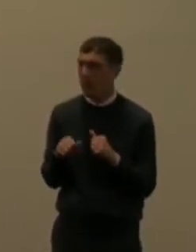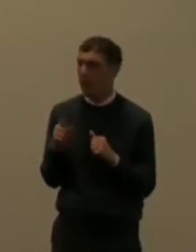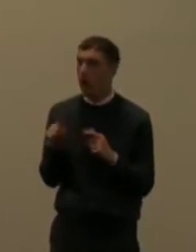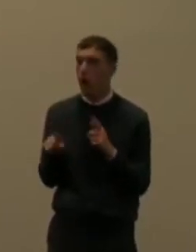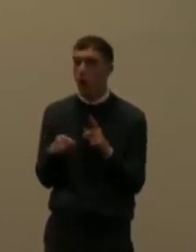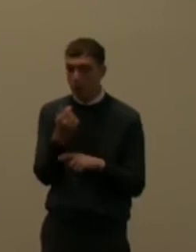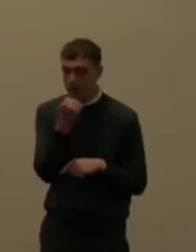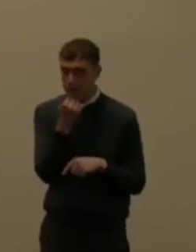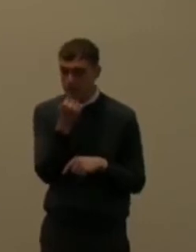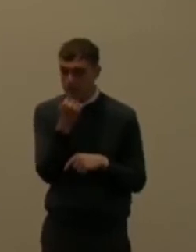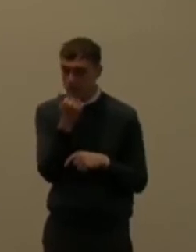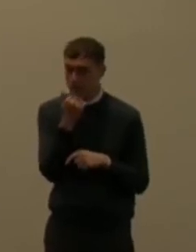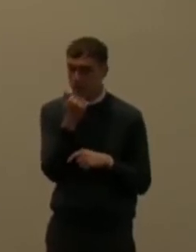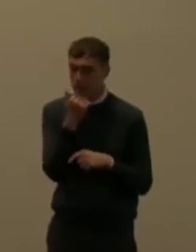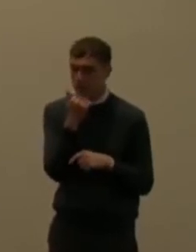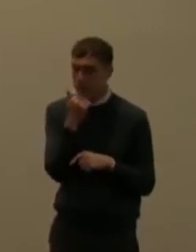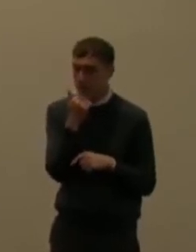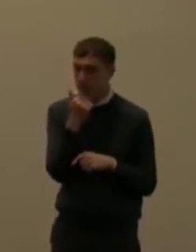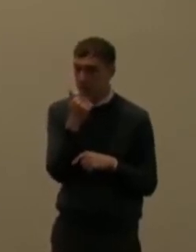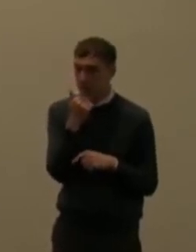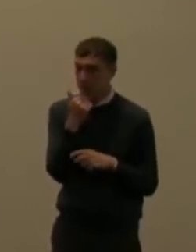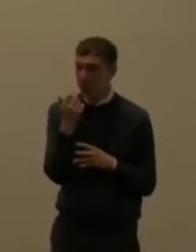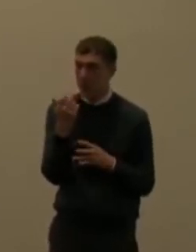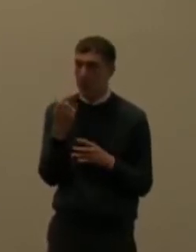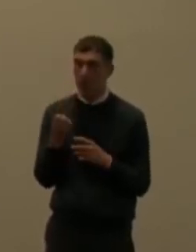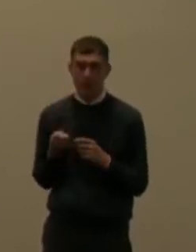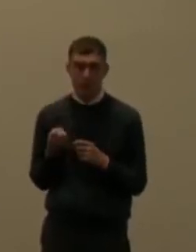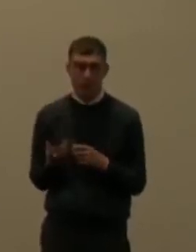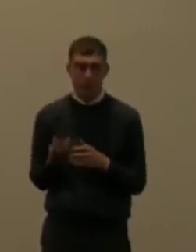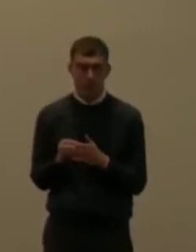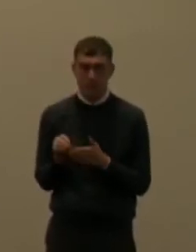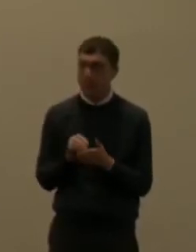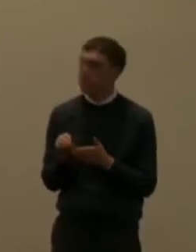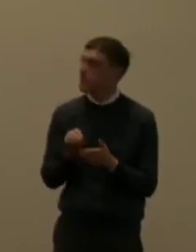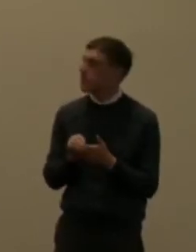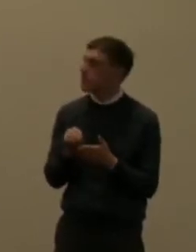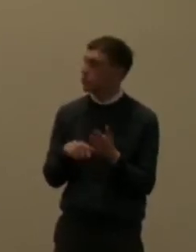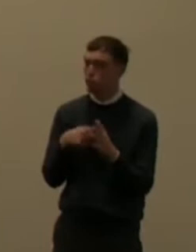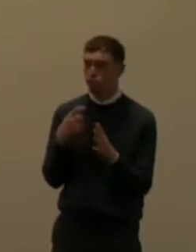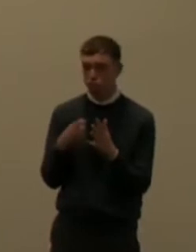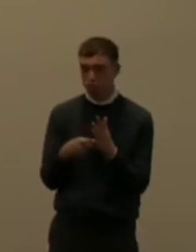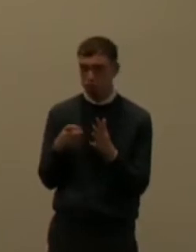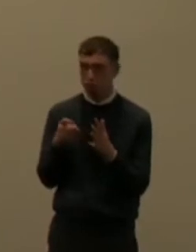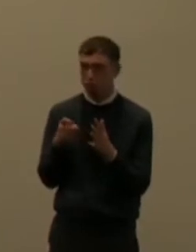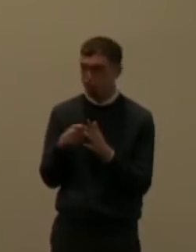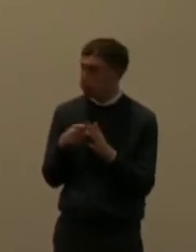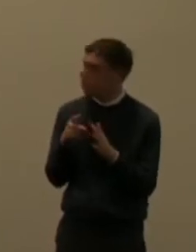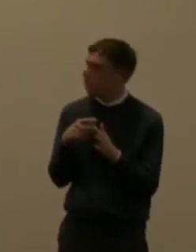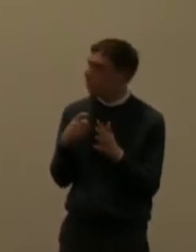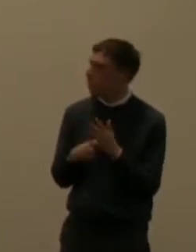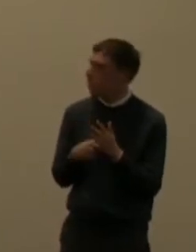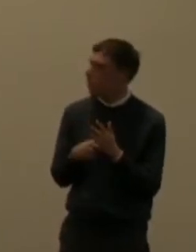to update the expense tracker SharePoint list. So basically this is, you have to provide